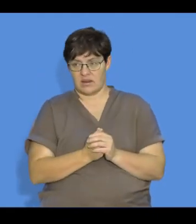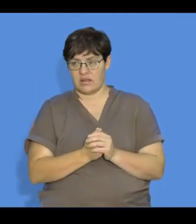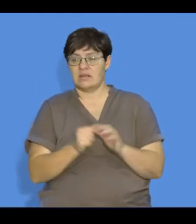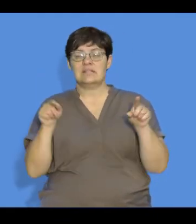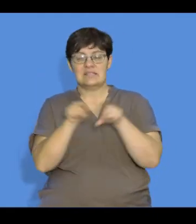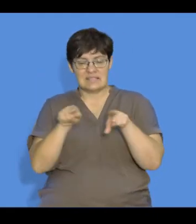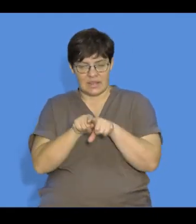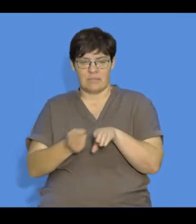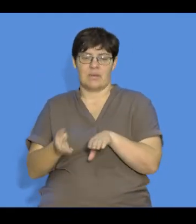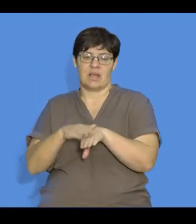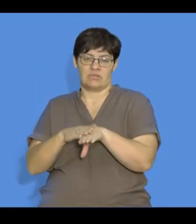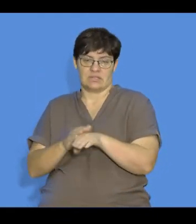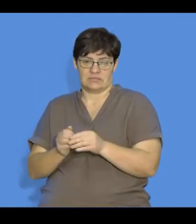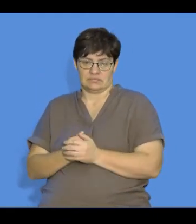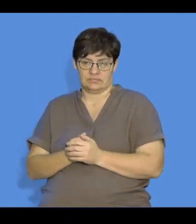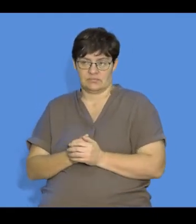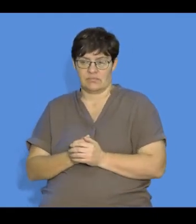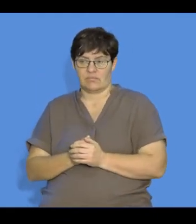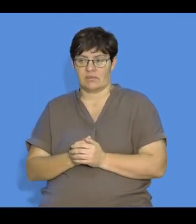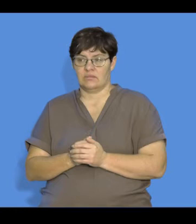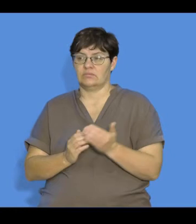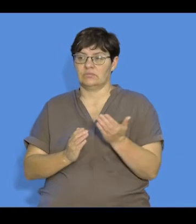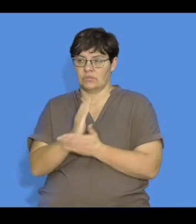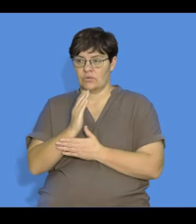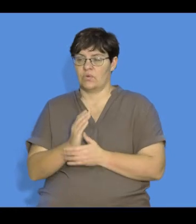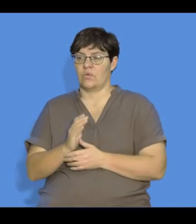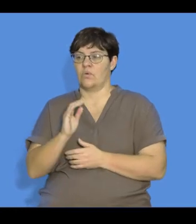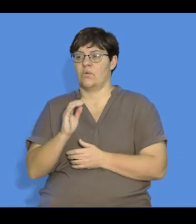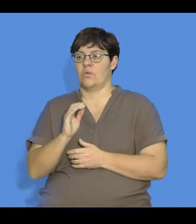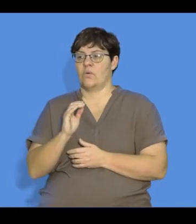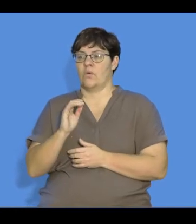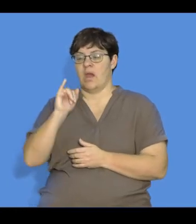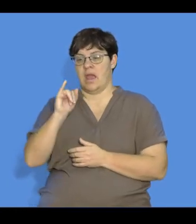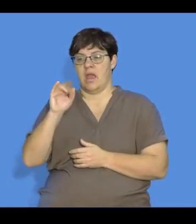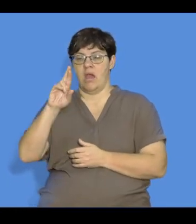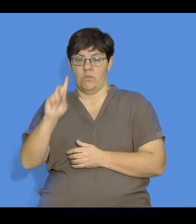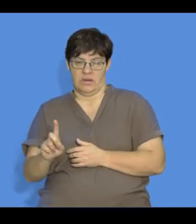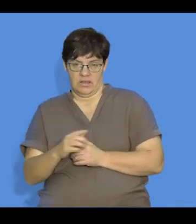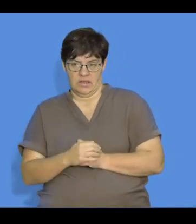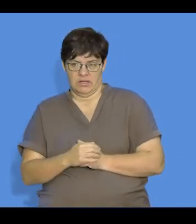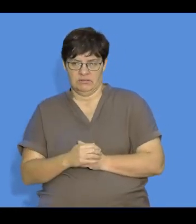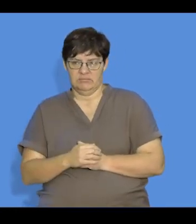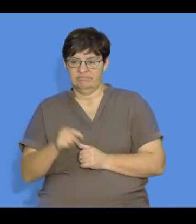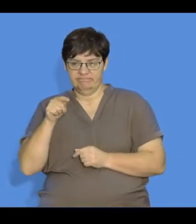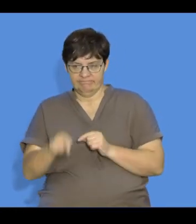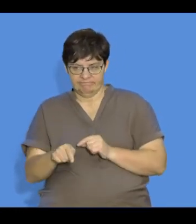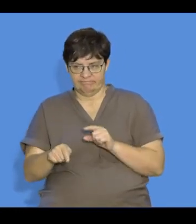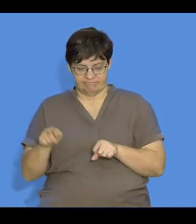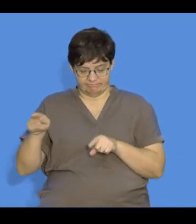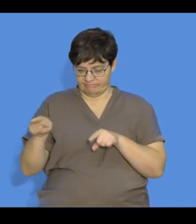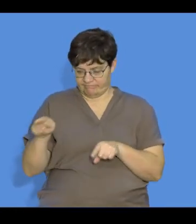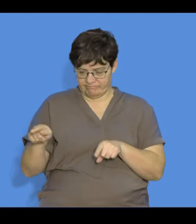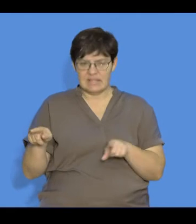current, is the same current in this case, which goes through, let's say, R1. Okay, but in this case, these